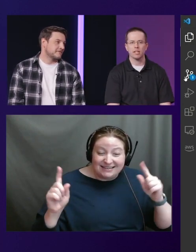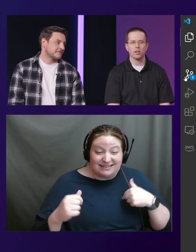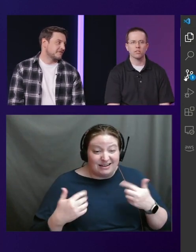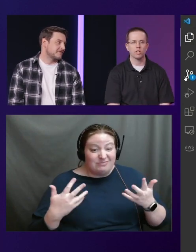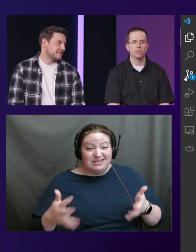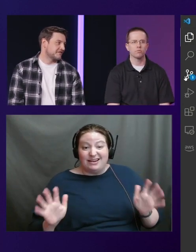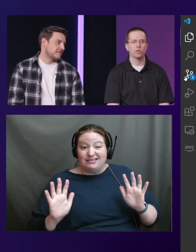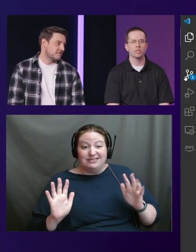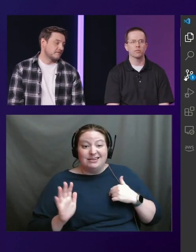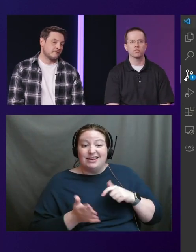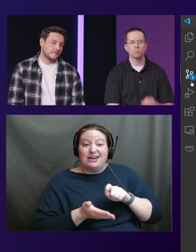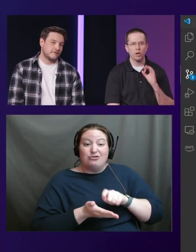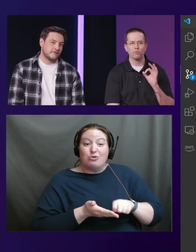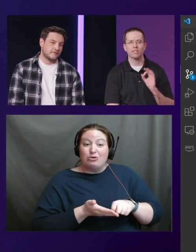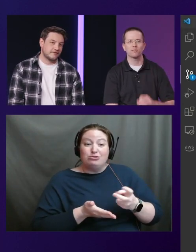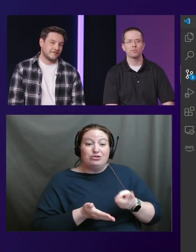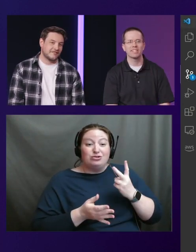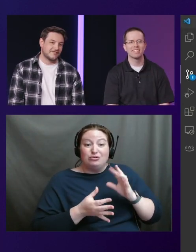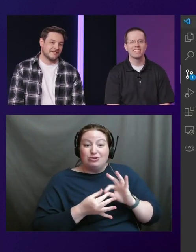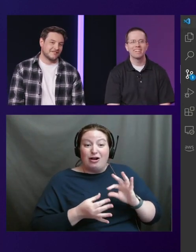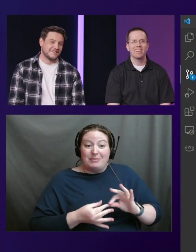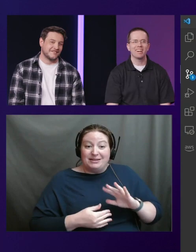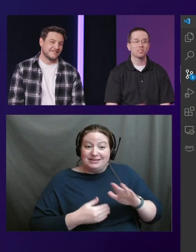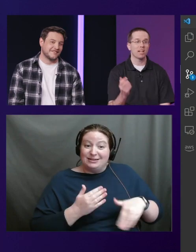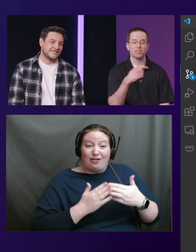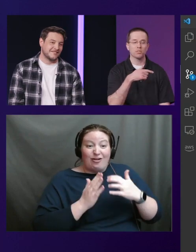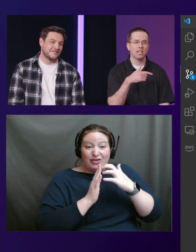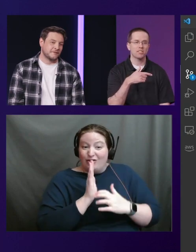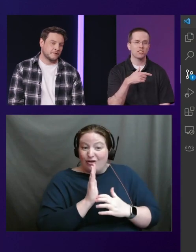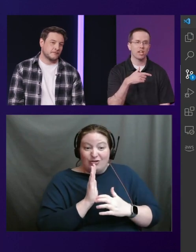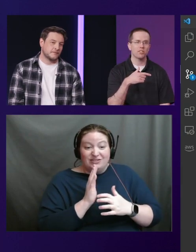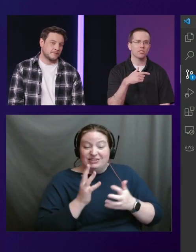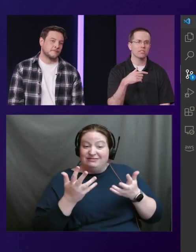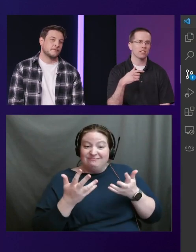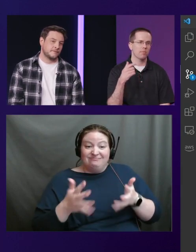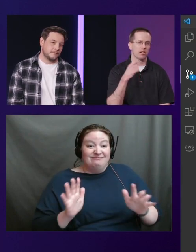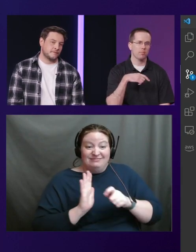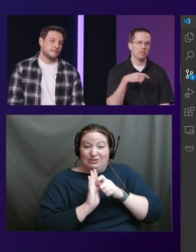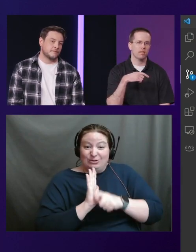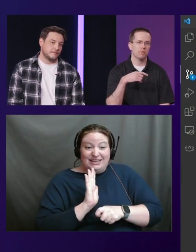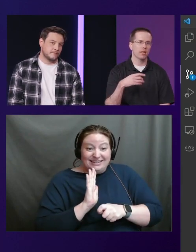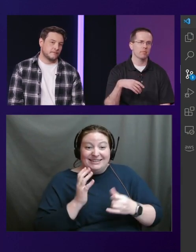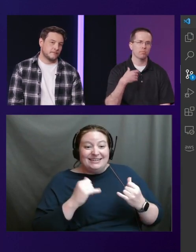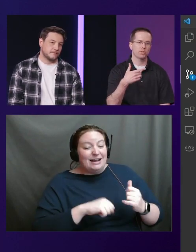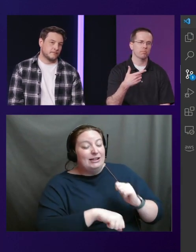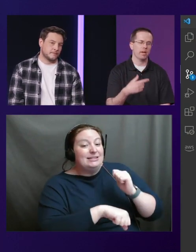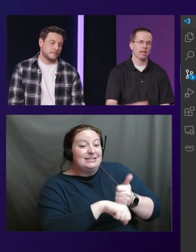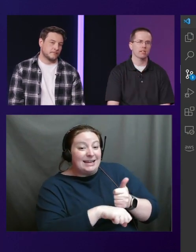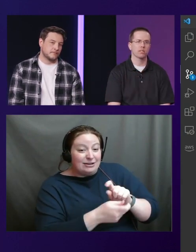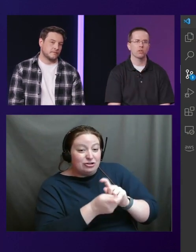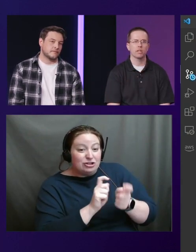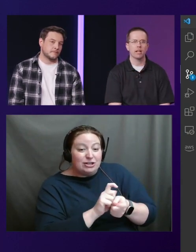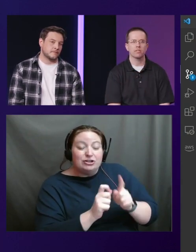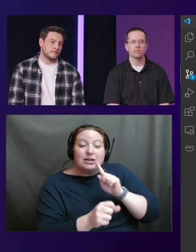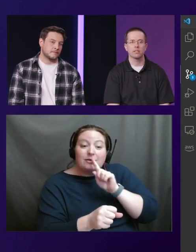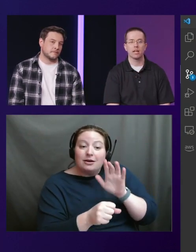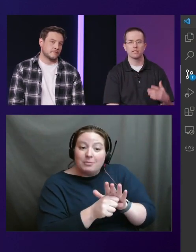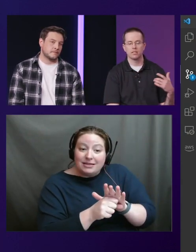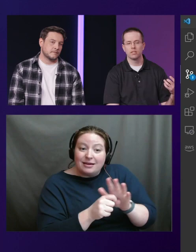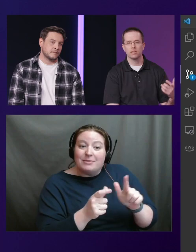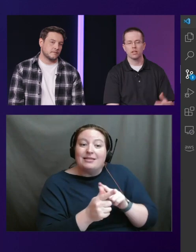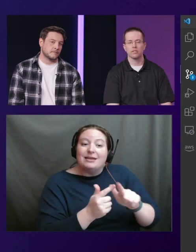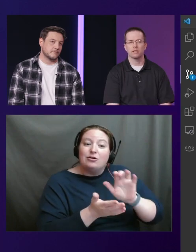comments and I got all the code written for me, which is perfect for me. So now let's go stage these changes. I'm going to commit them and then I'm going to push them back into Code Catalyst